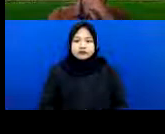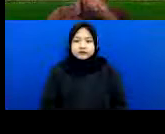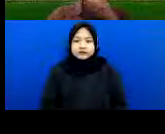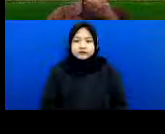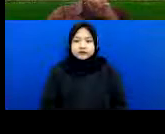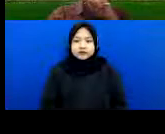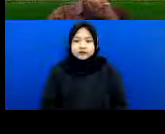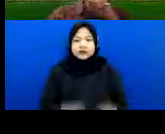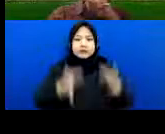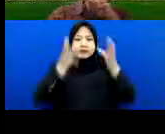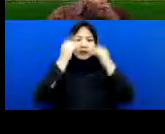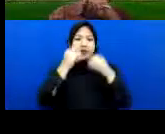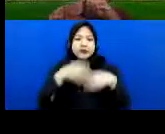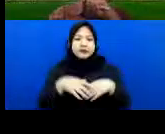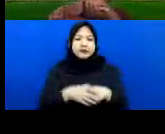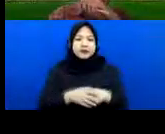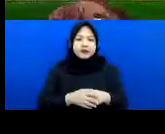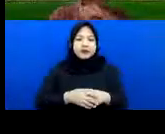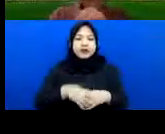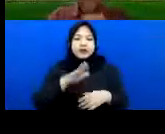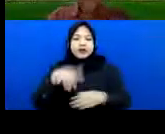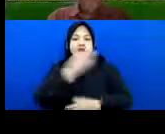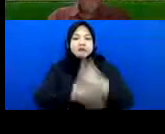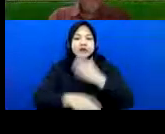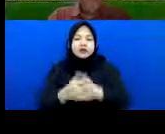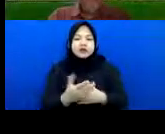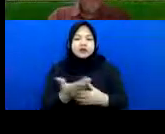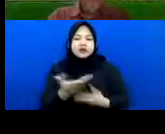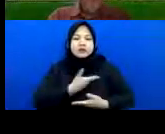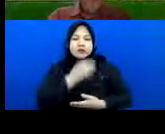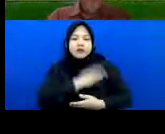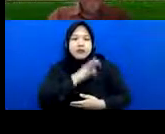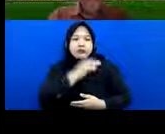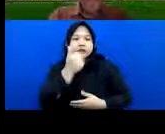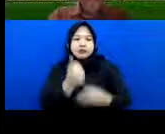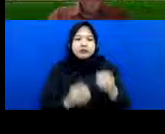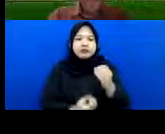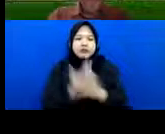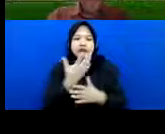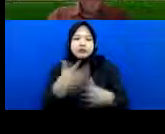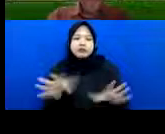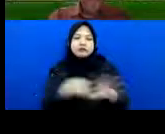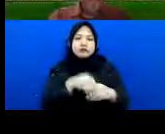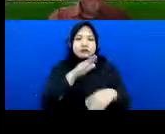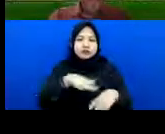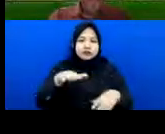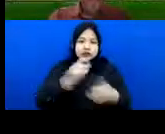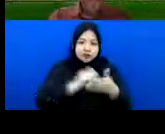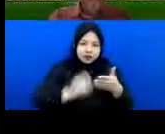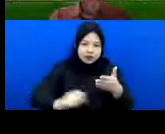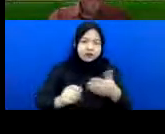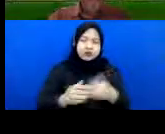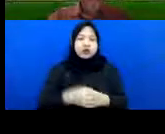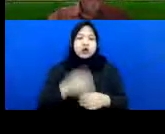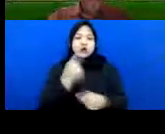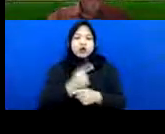Understanding children with disability is beneficial to increase their participation in school. However, teachers tend to have insufficient